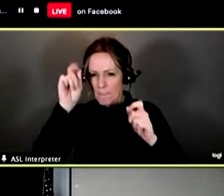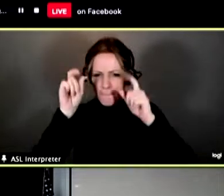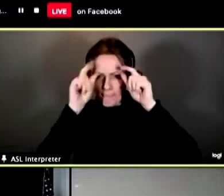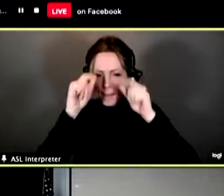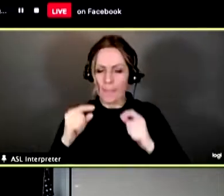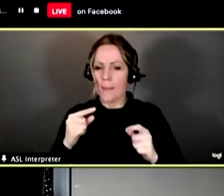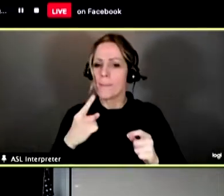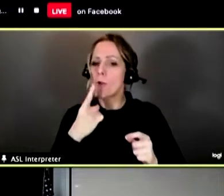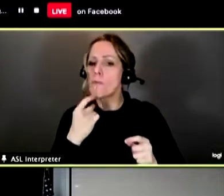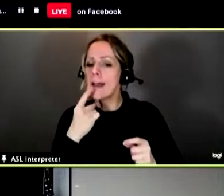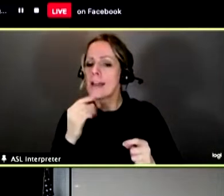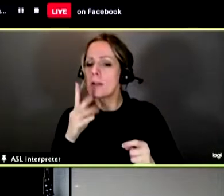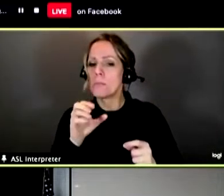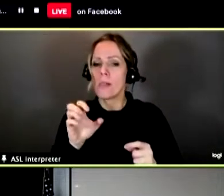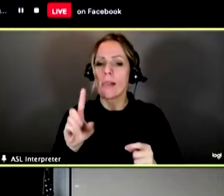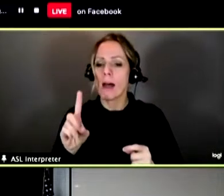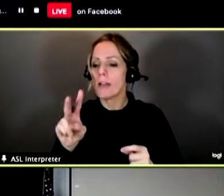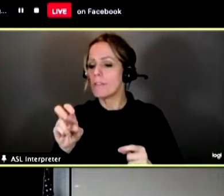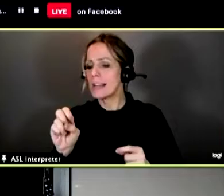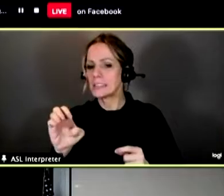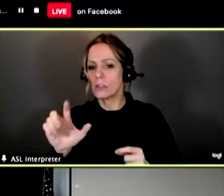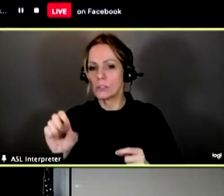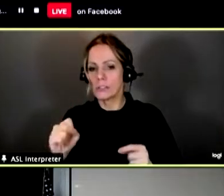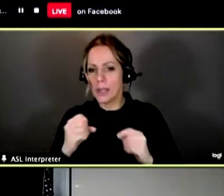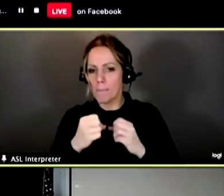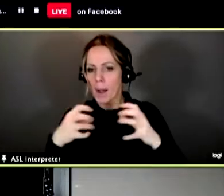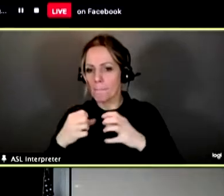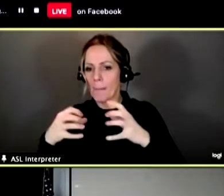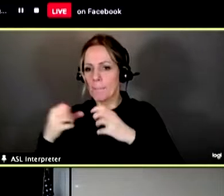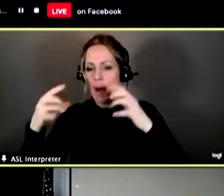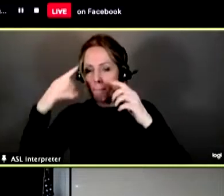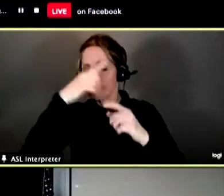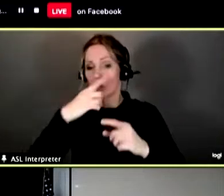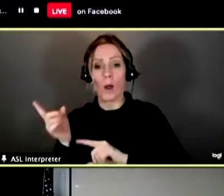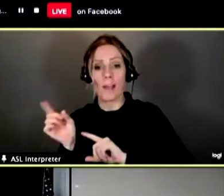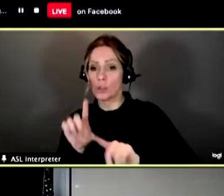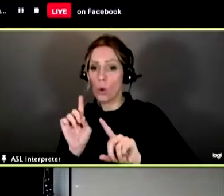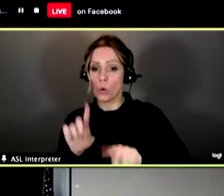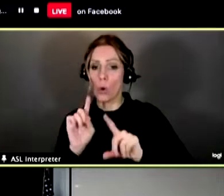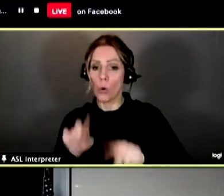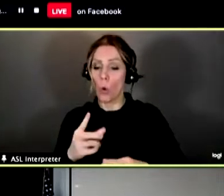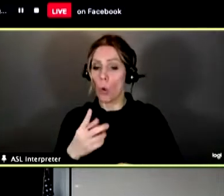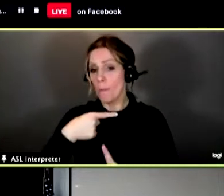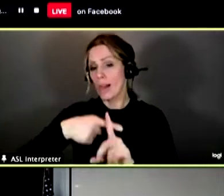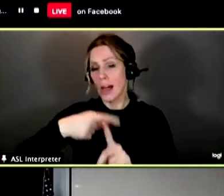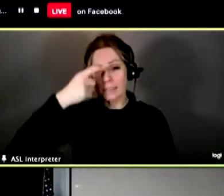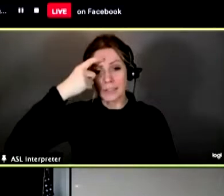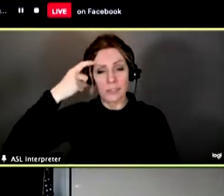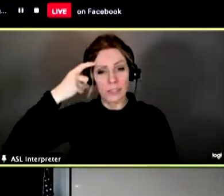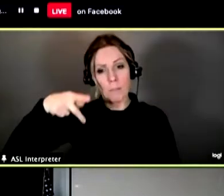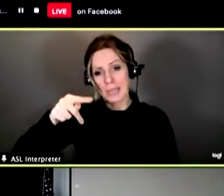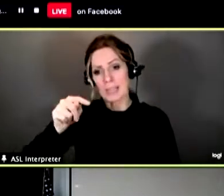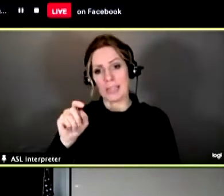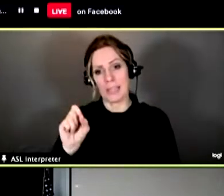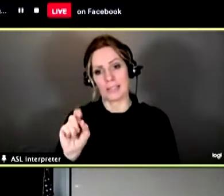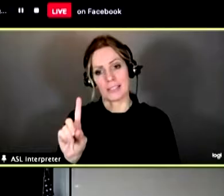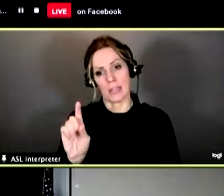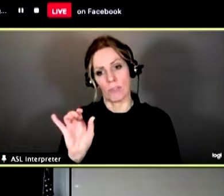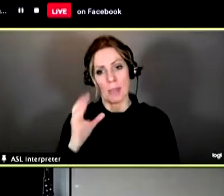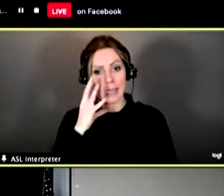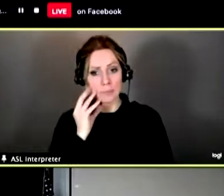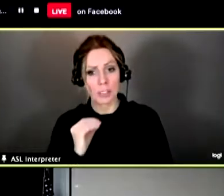of a stroke. So then I have to come back each time. And I have PTSD from this. The difference is that